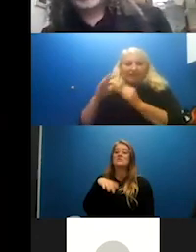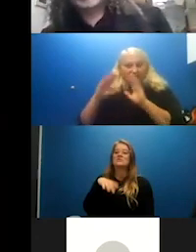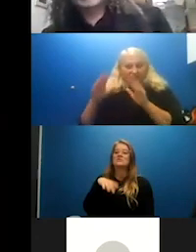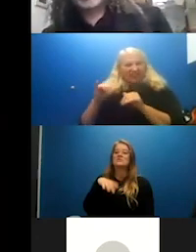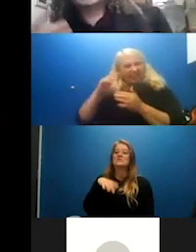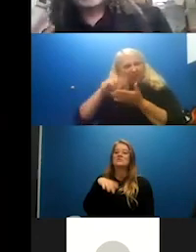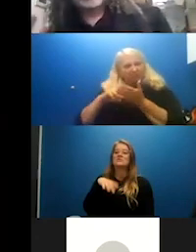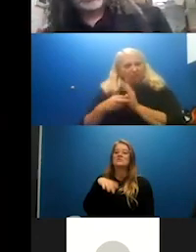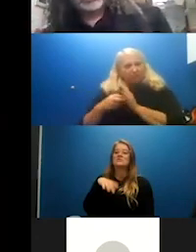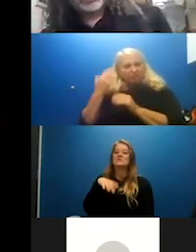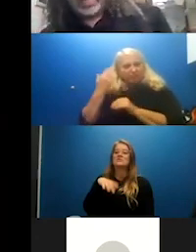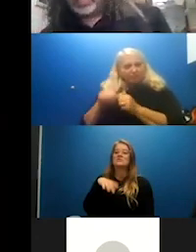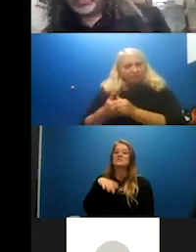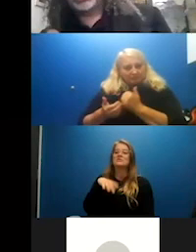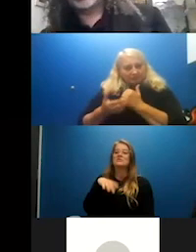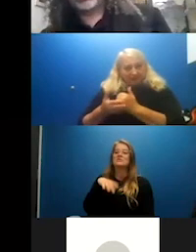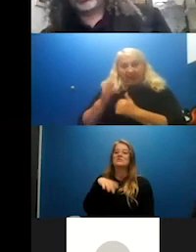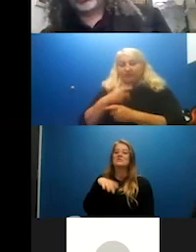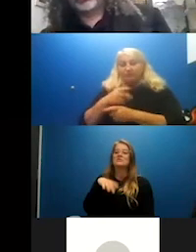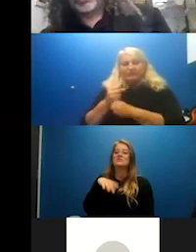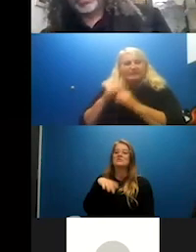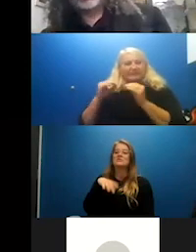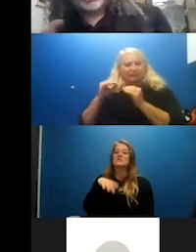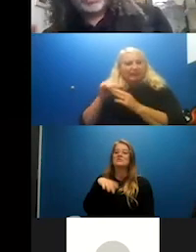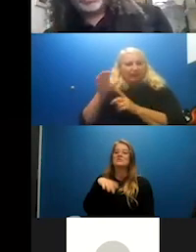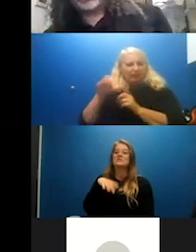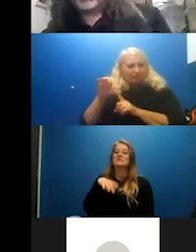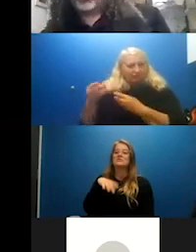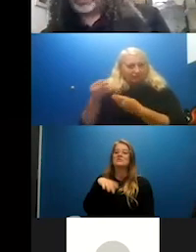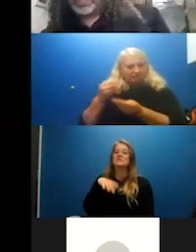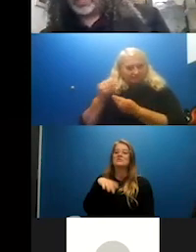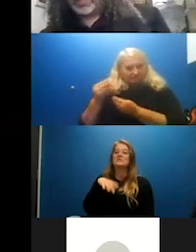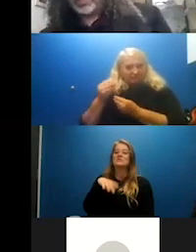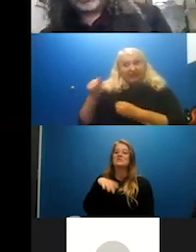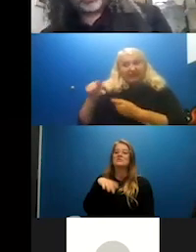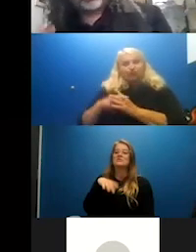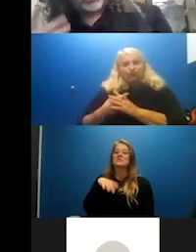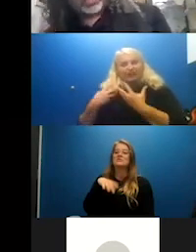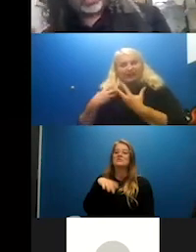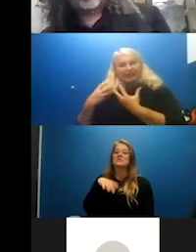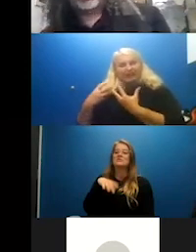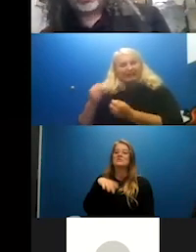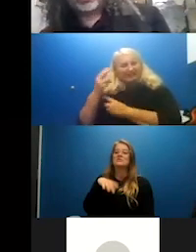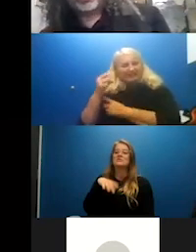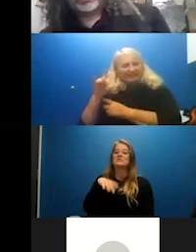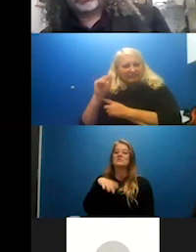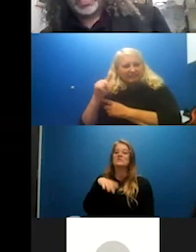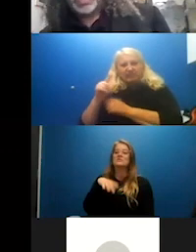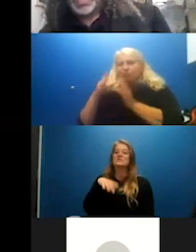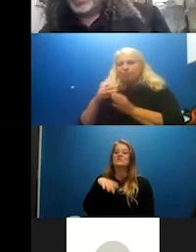purpose. And he receives teachings that are cultural. So he takes a step towards healing, this gentleman who we saw, who we're concerned